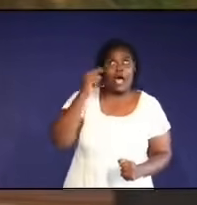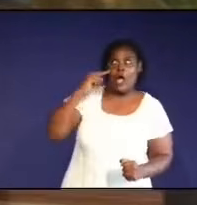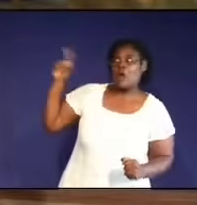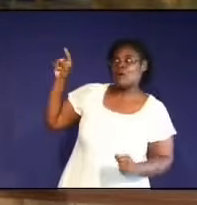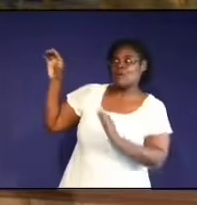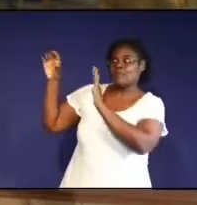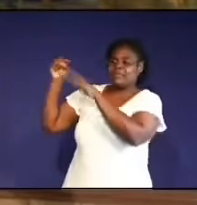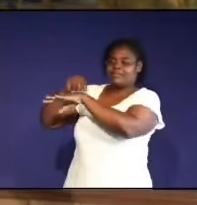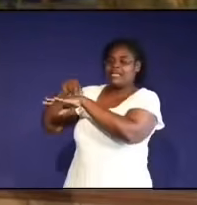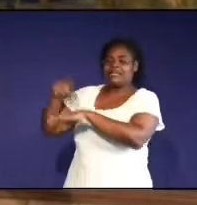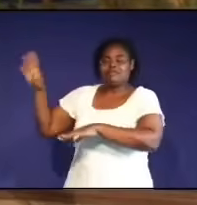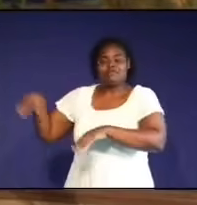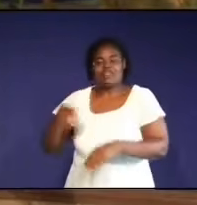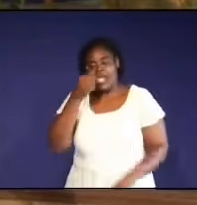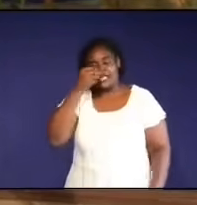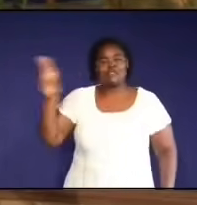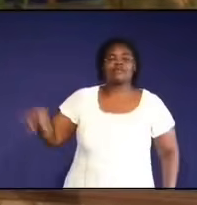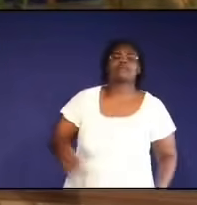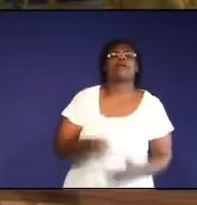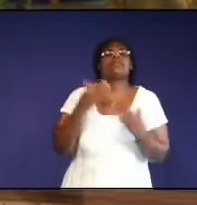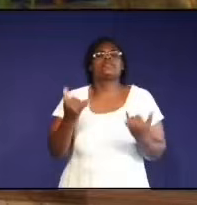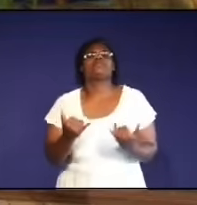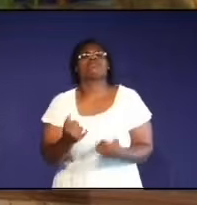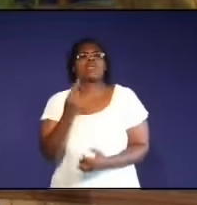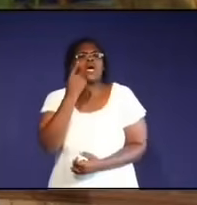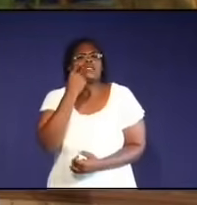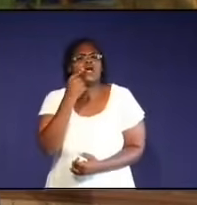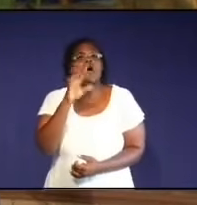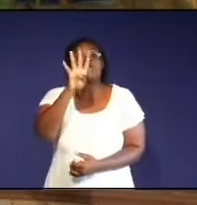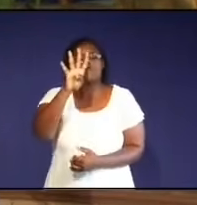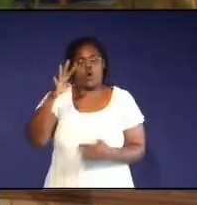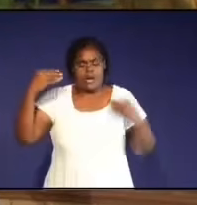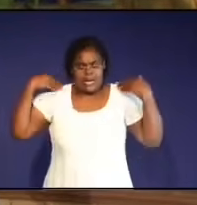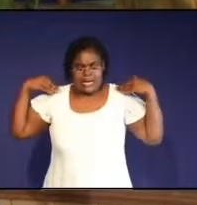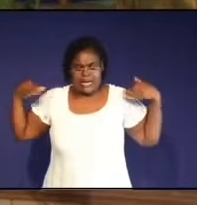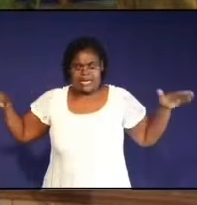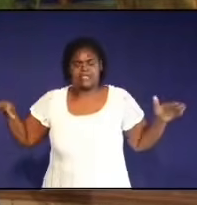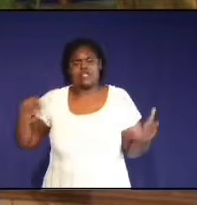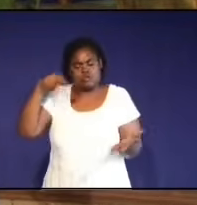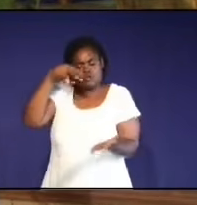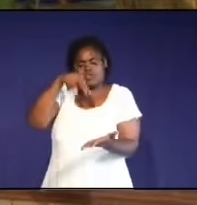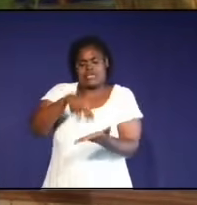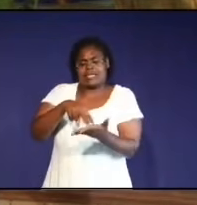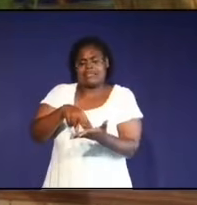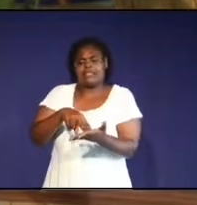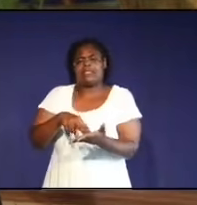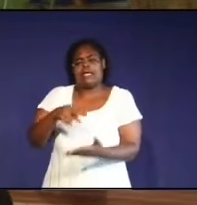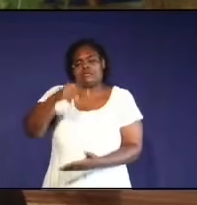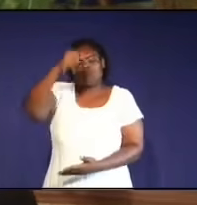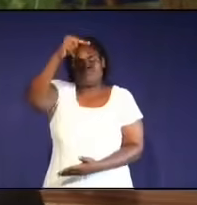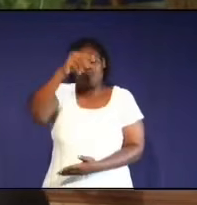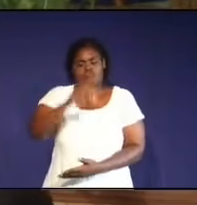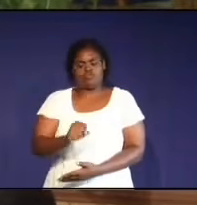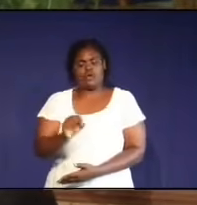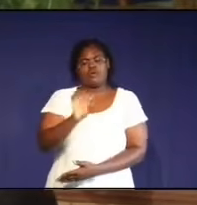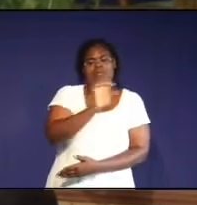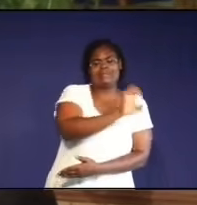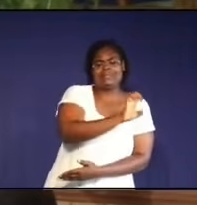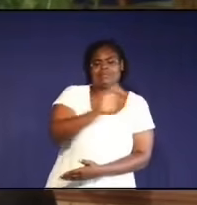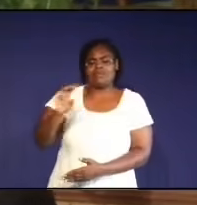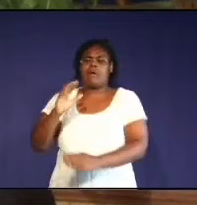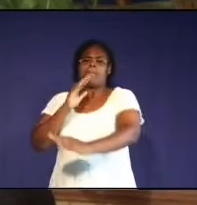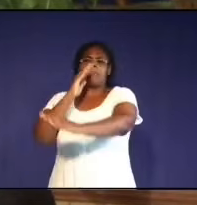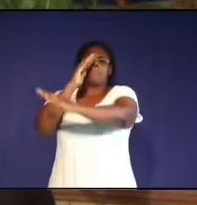I saw four angels standing at the four corners, holding